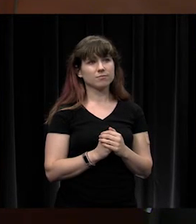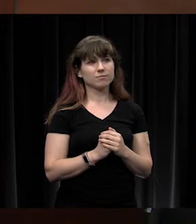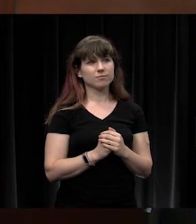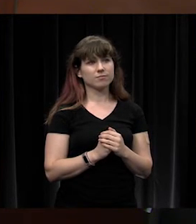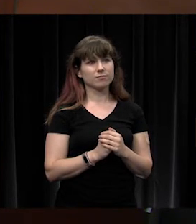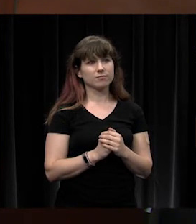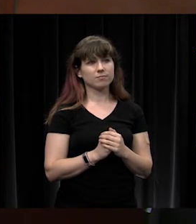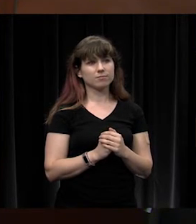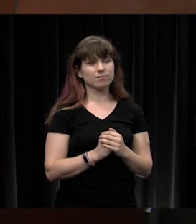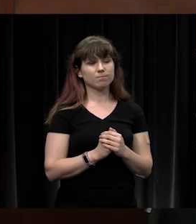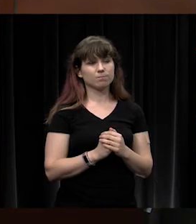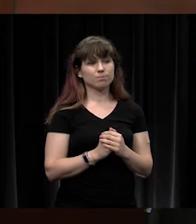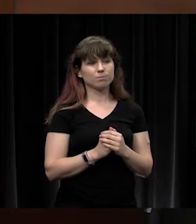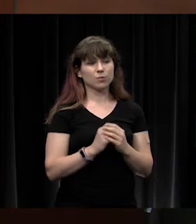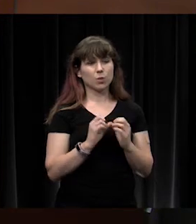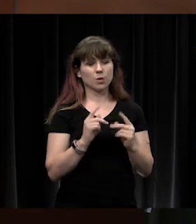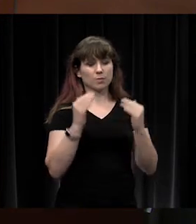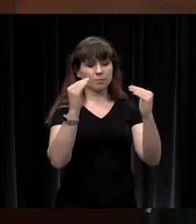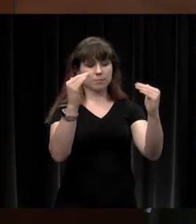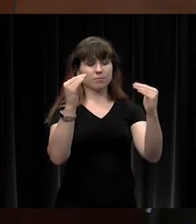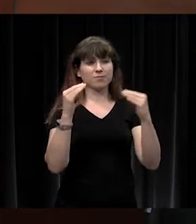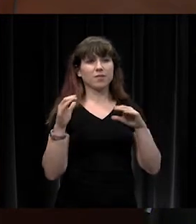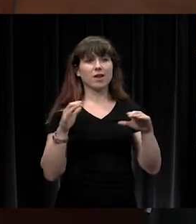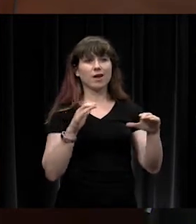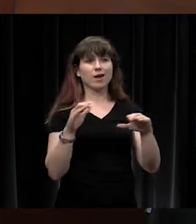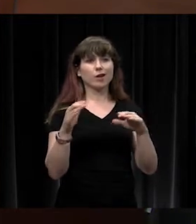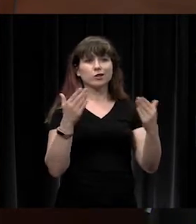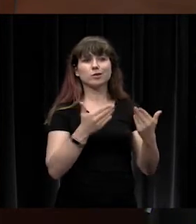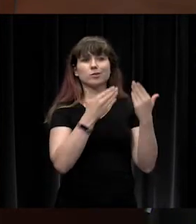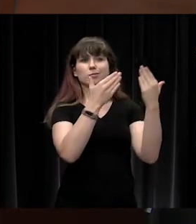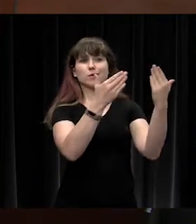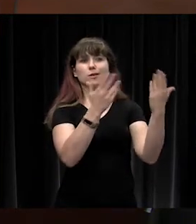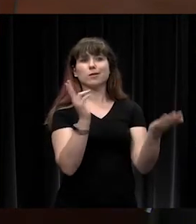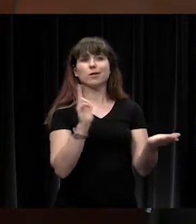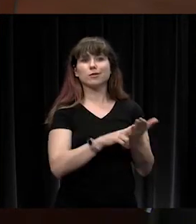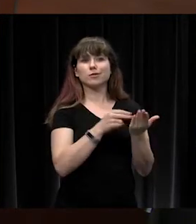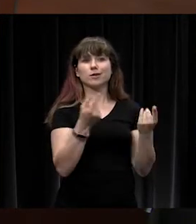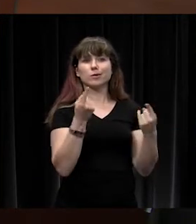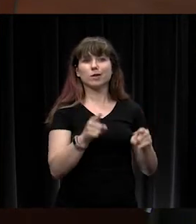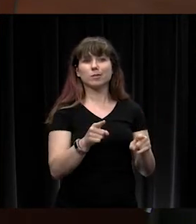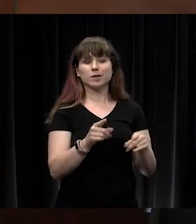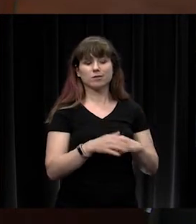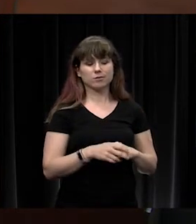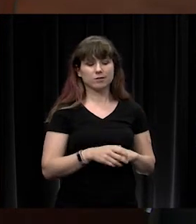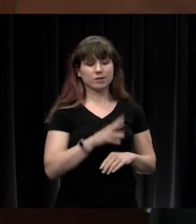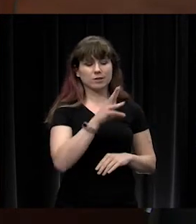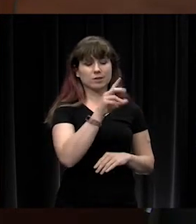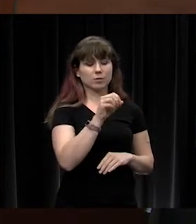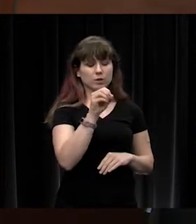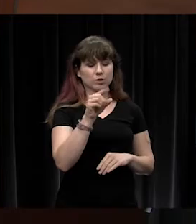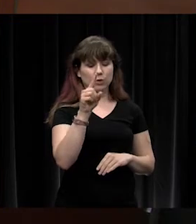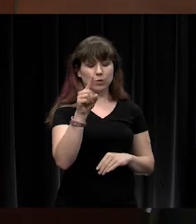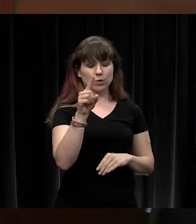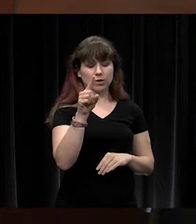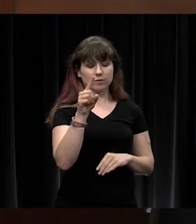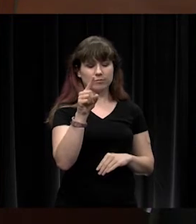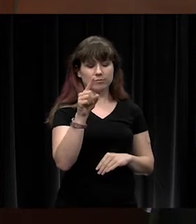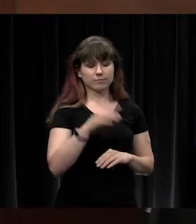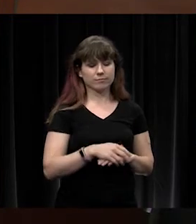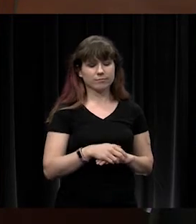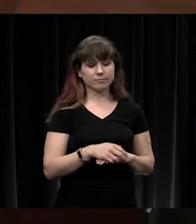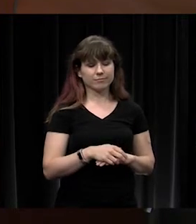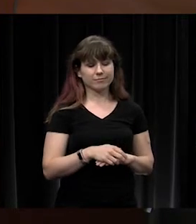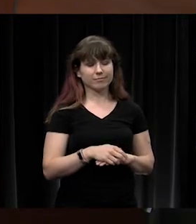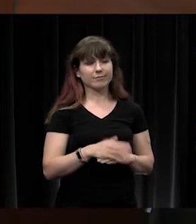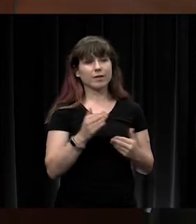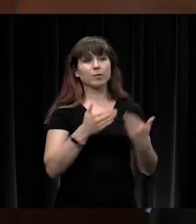Good. All right, we'll move right into the action bid contracts and agreement 6.01. Bid trades for middle school number